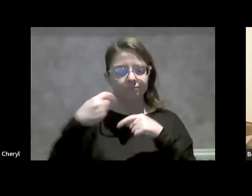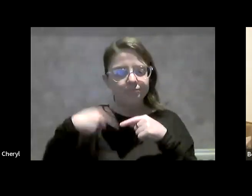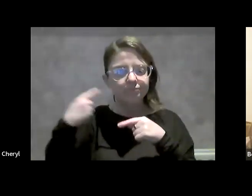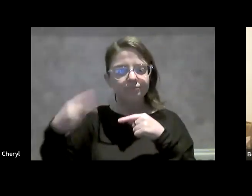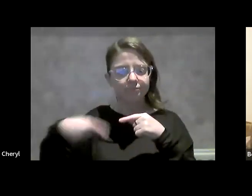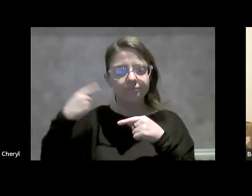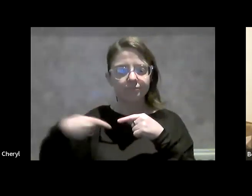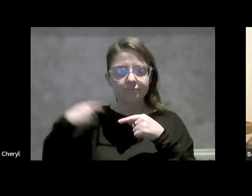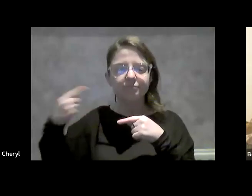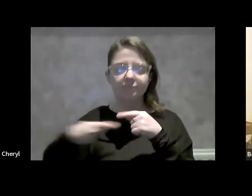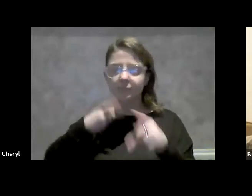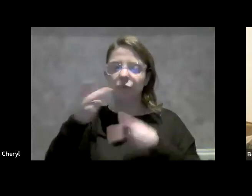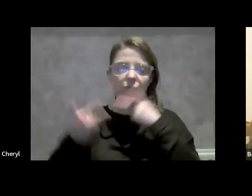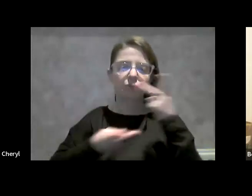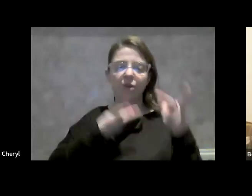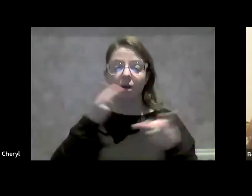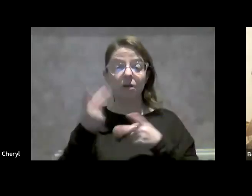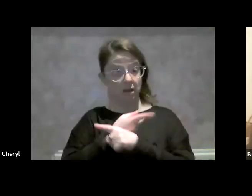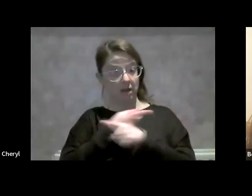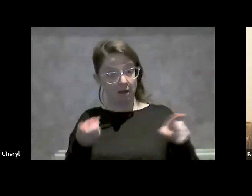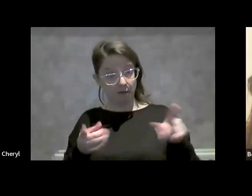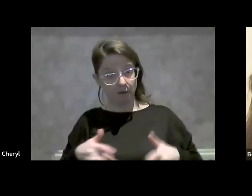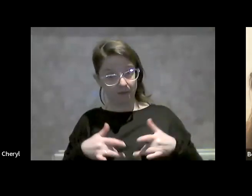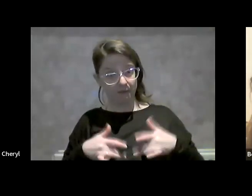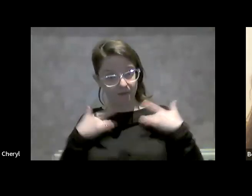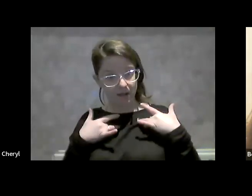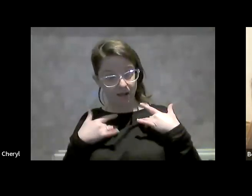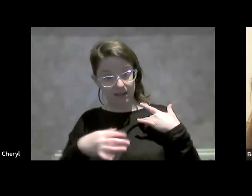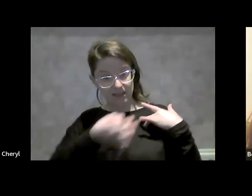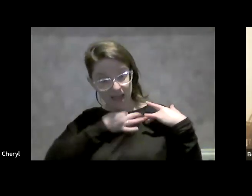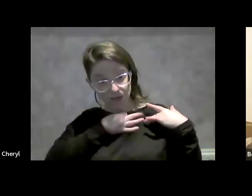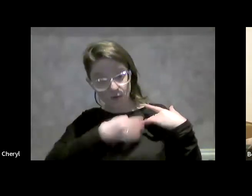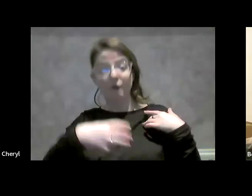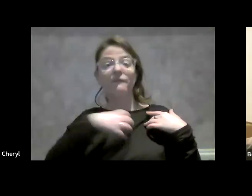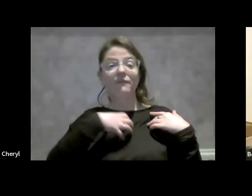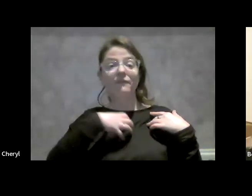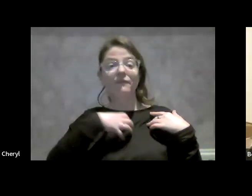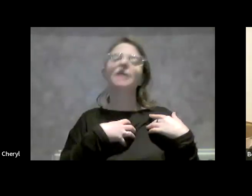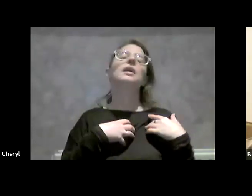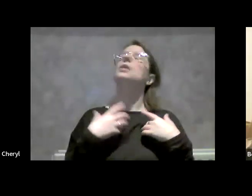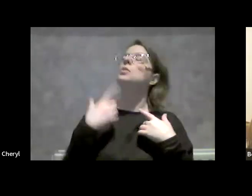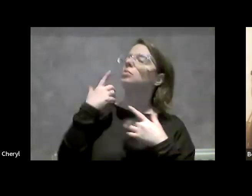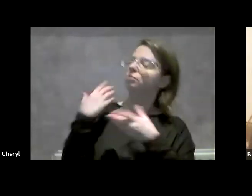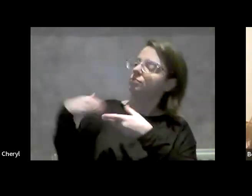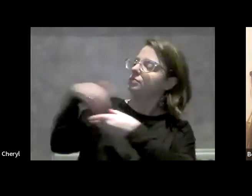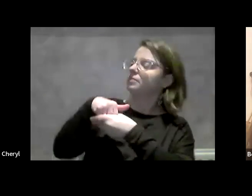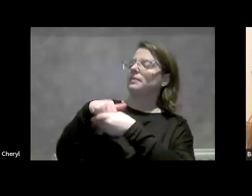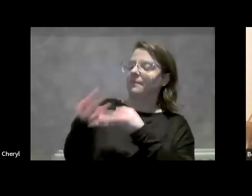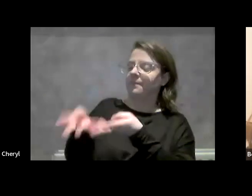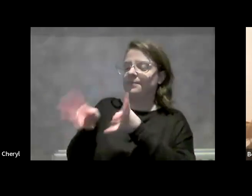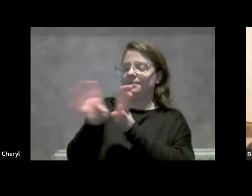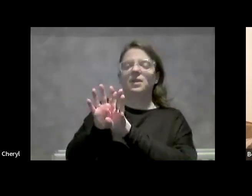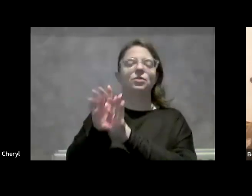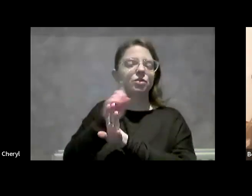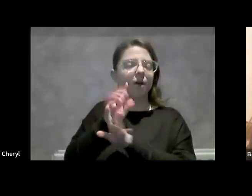bursting birdsong. If you ever feel danger or fear, you can find us in the soft